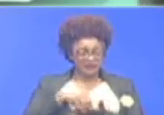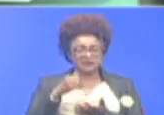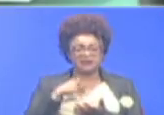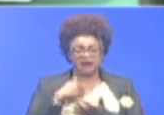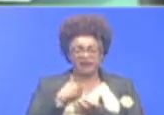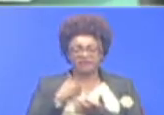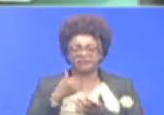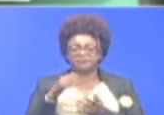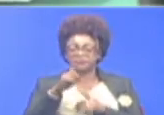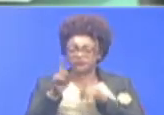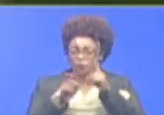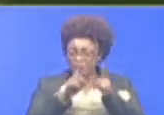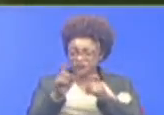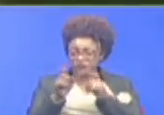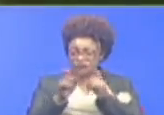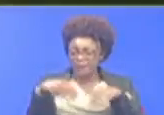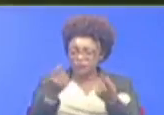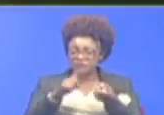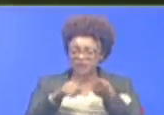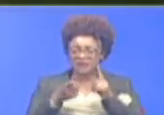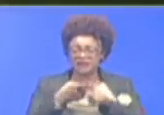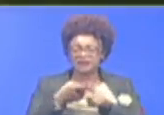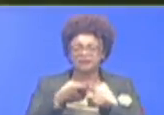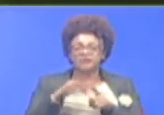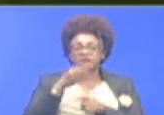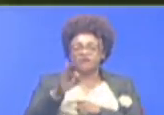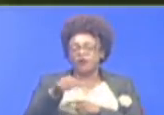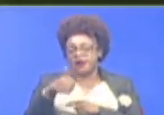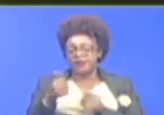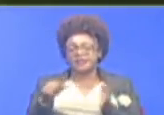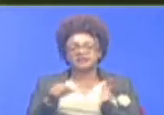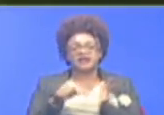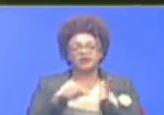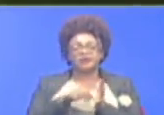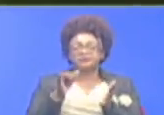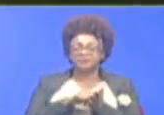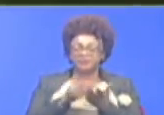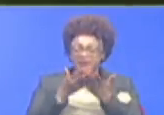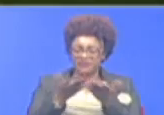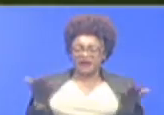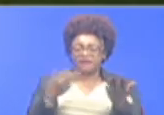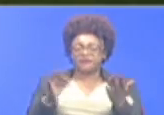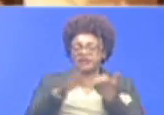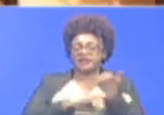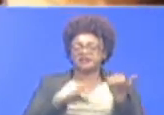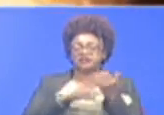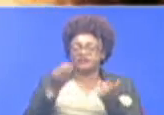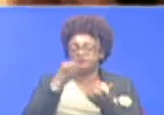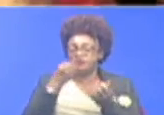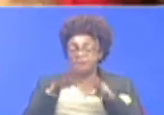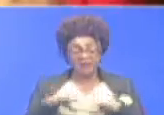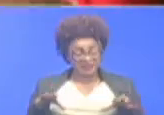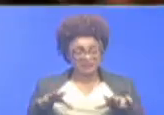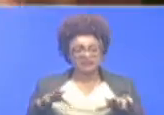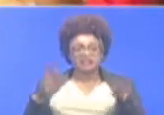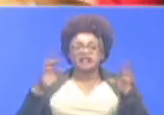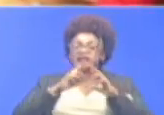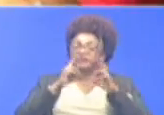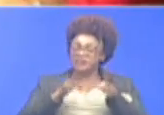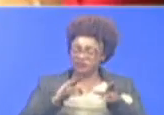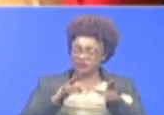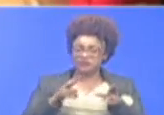questions of falling standards following yet another scandal that has hit the country's food market. Revelations that your